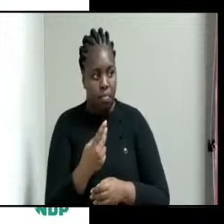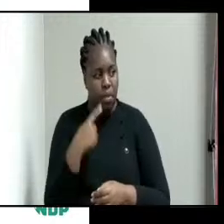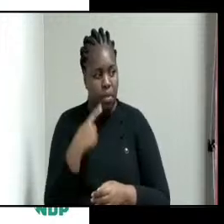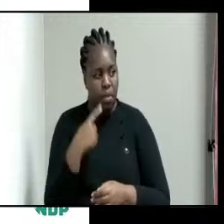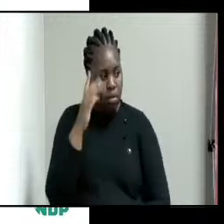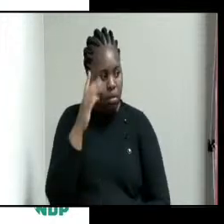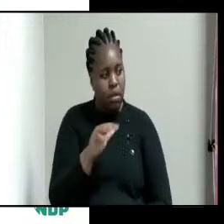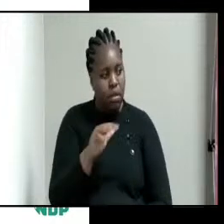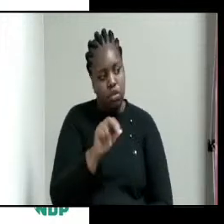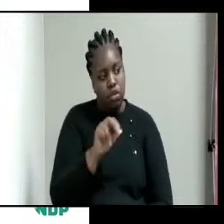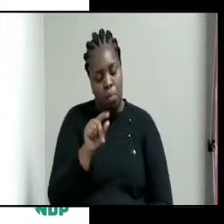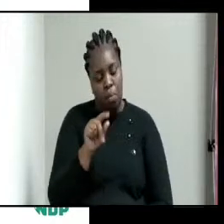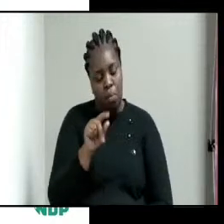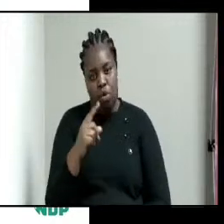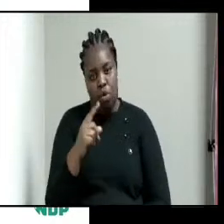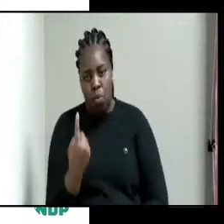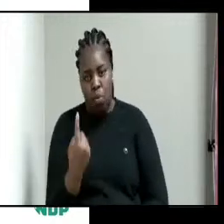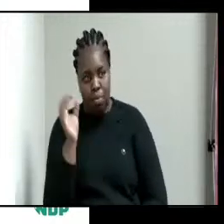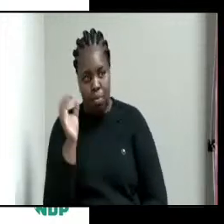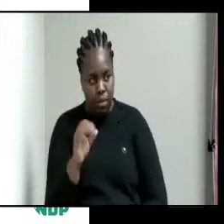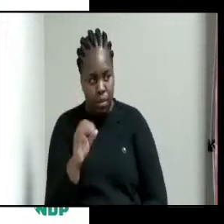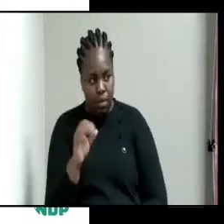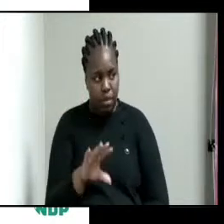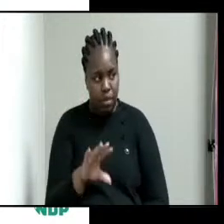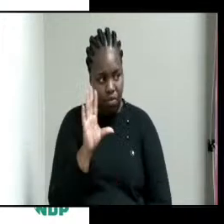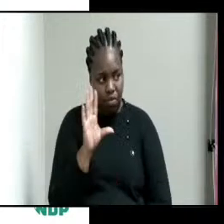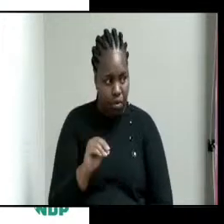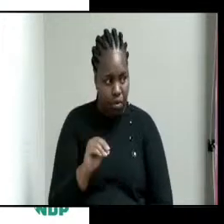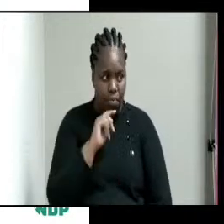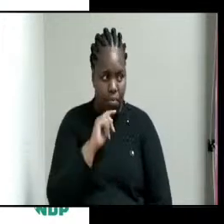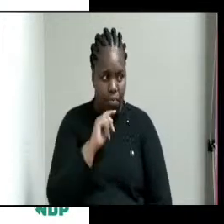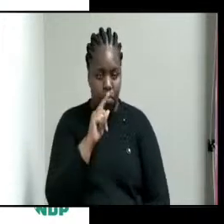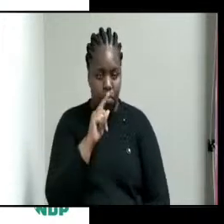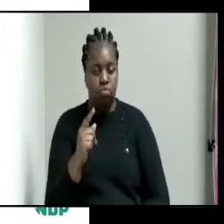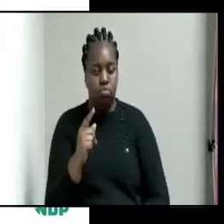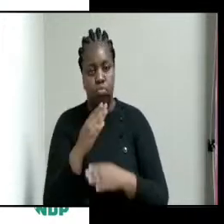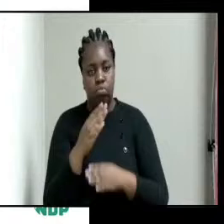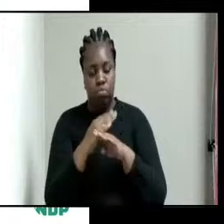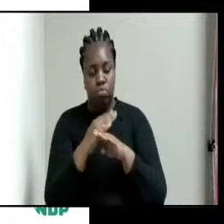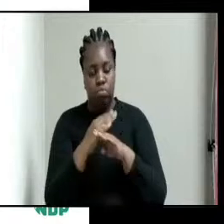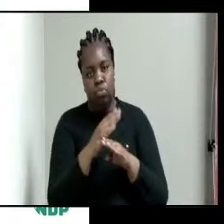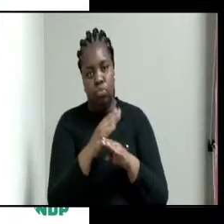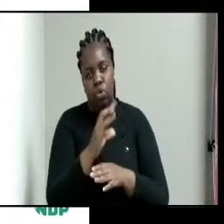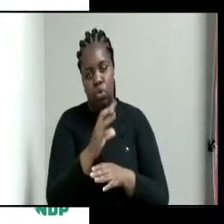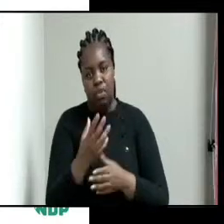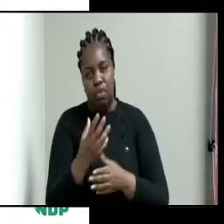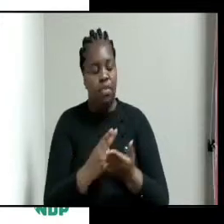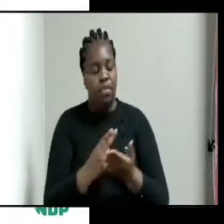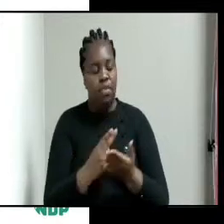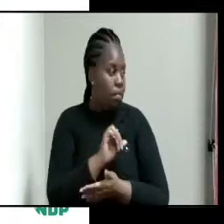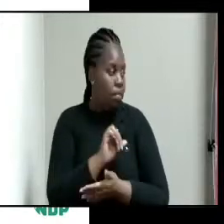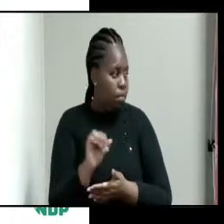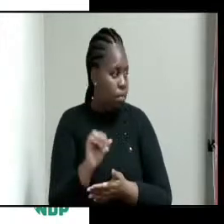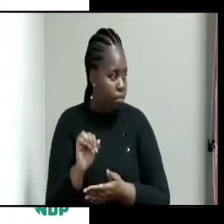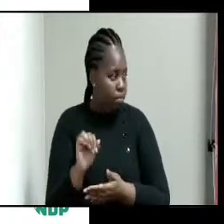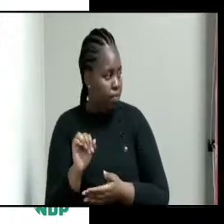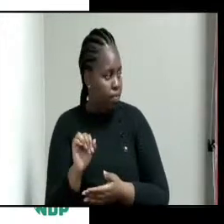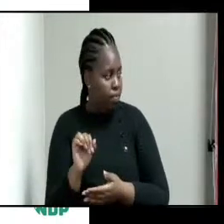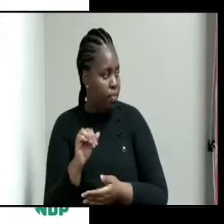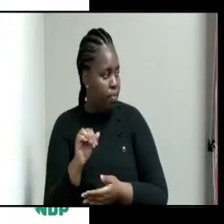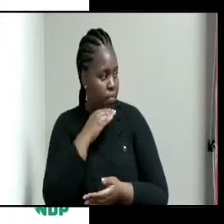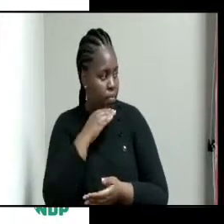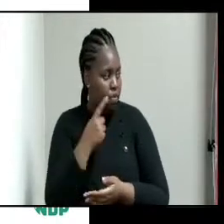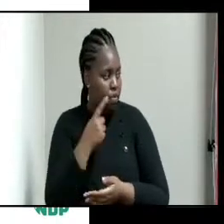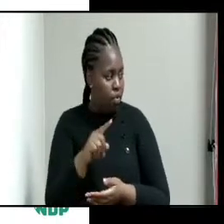is 62.1% of children in South Africa that are deprived in 3 or more of those dimensions that I have